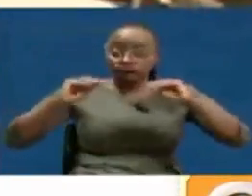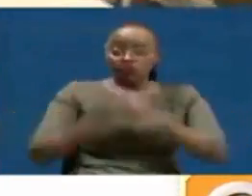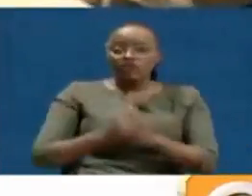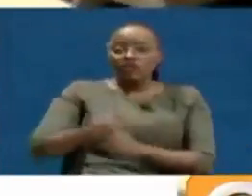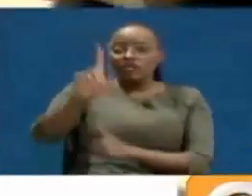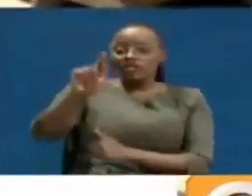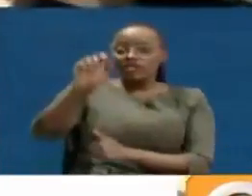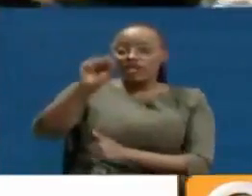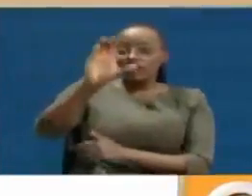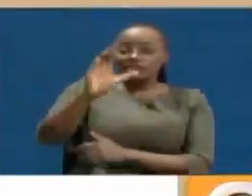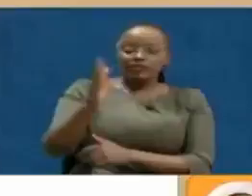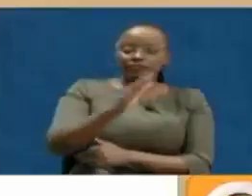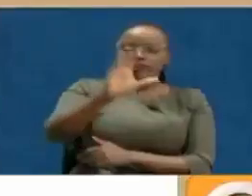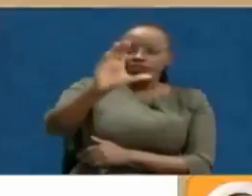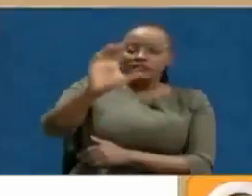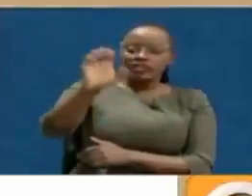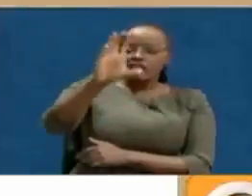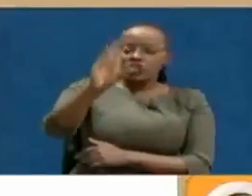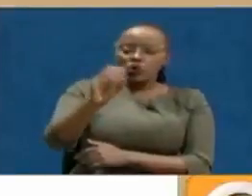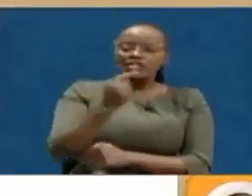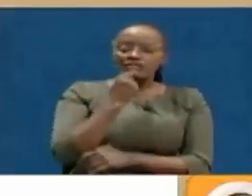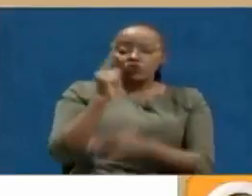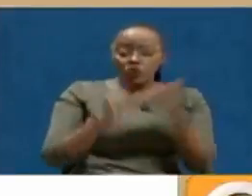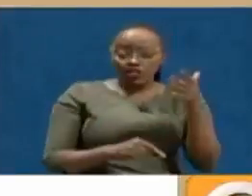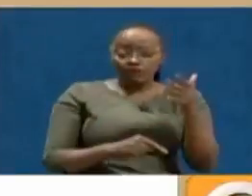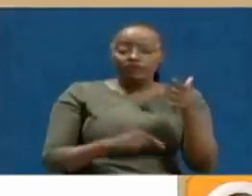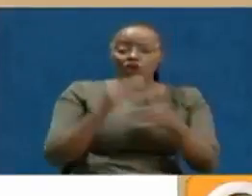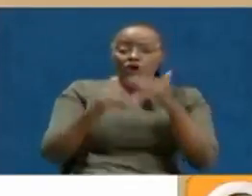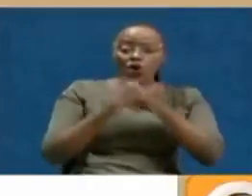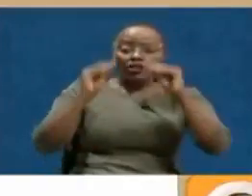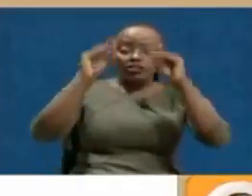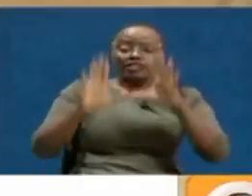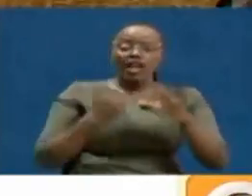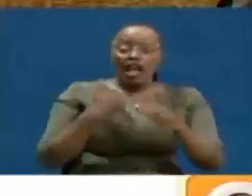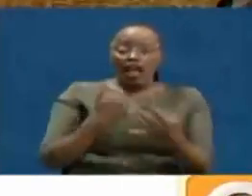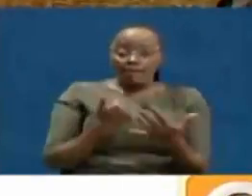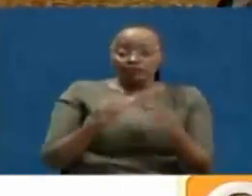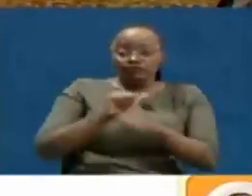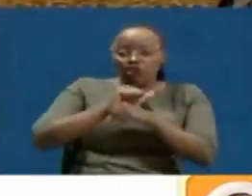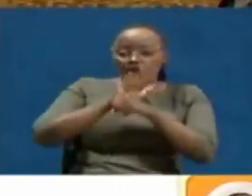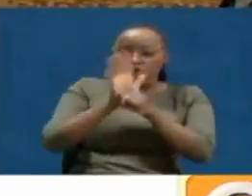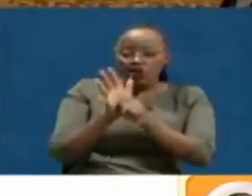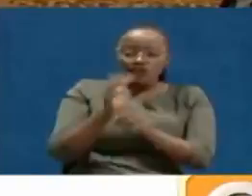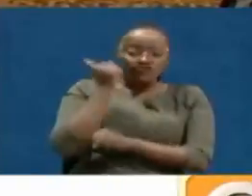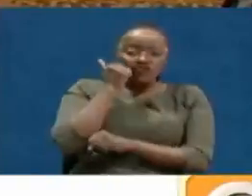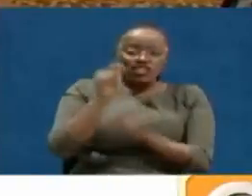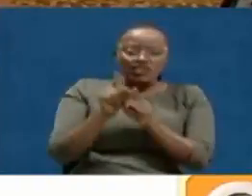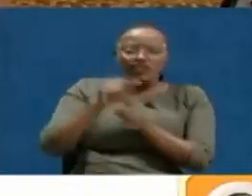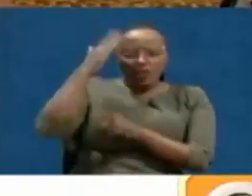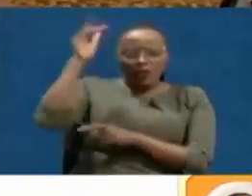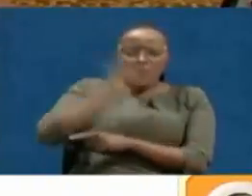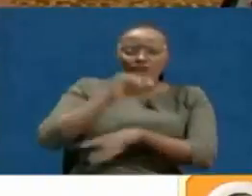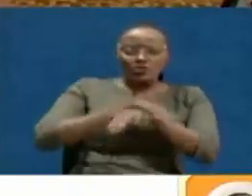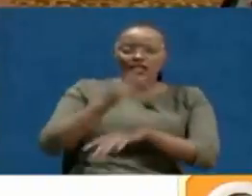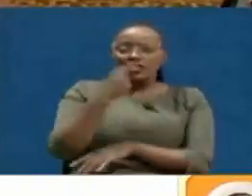The Teacher Service Commission CEO Dr. Nancy Masharia further affirming that all teachers have been insured of the COVID-19 disease and eligible to